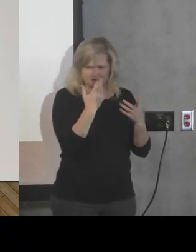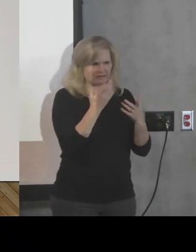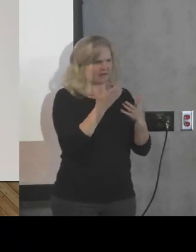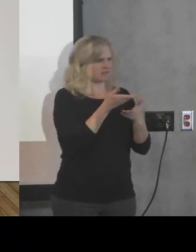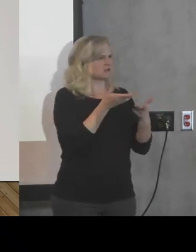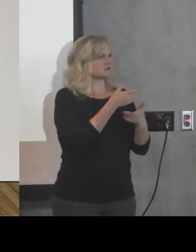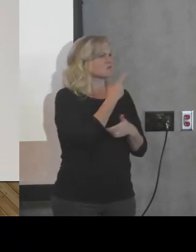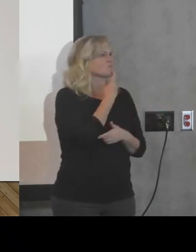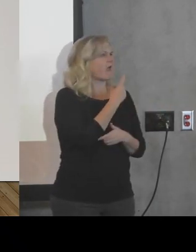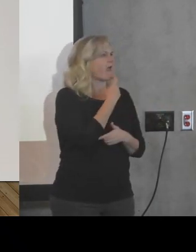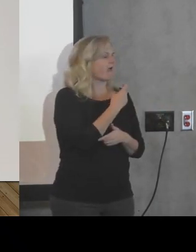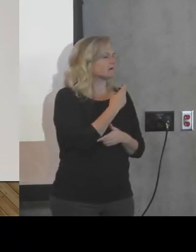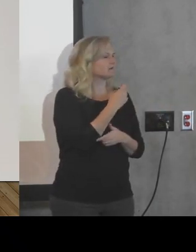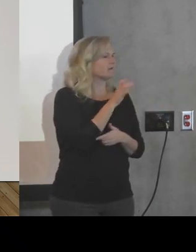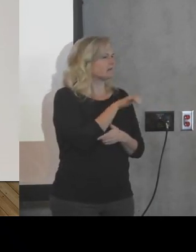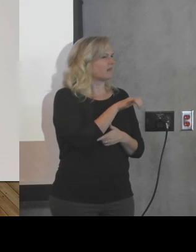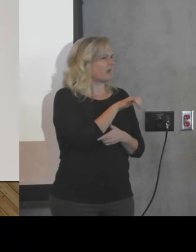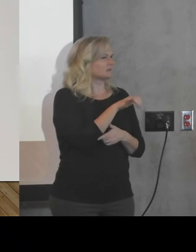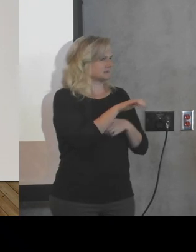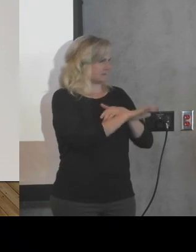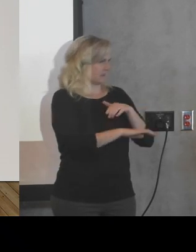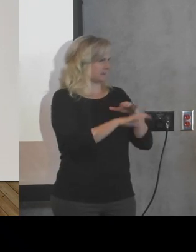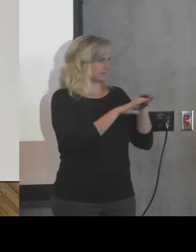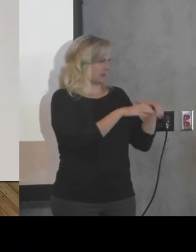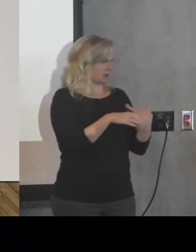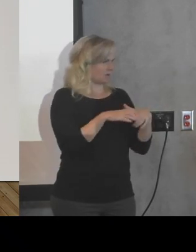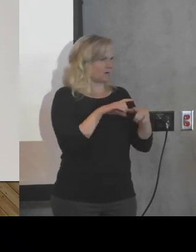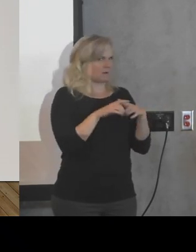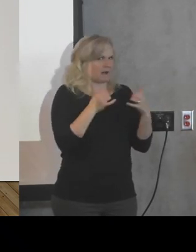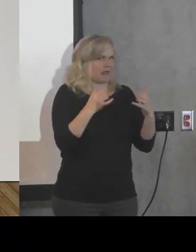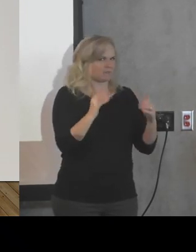red, not those basic categories.